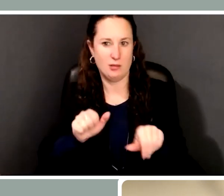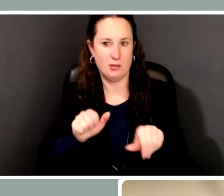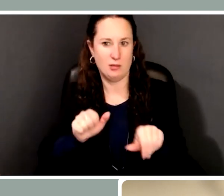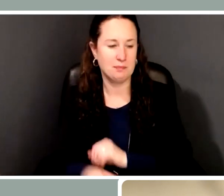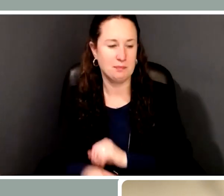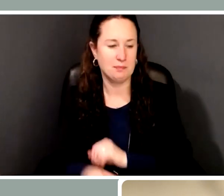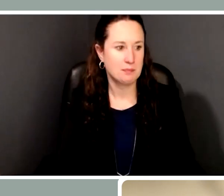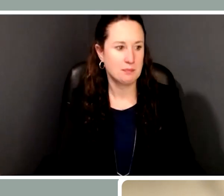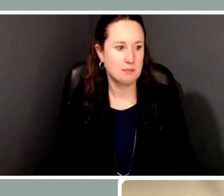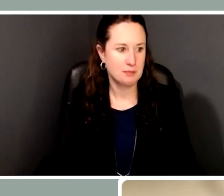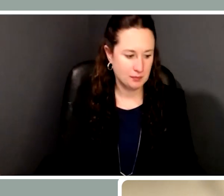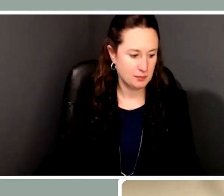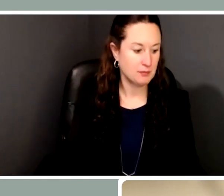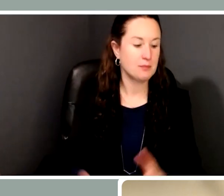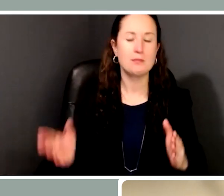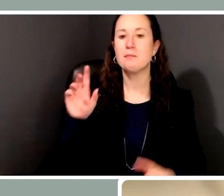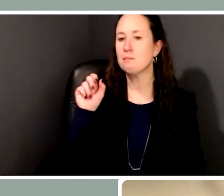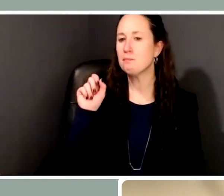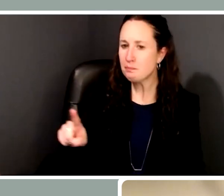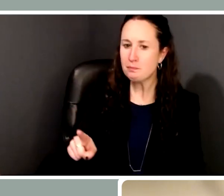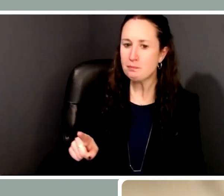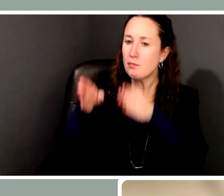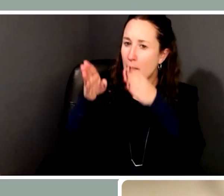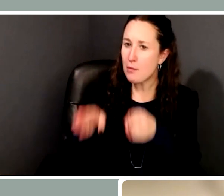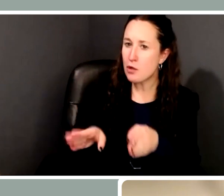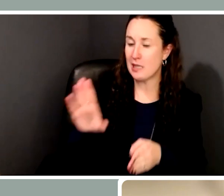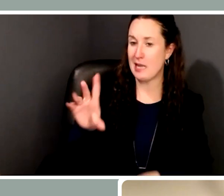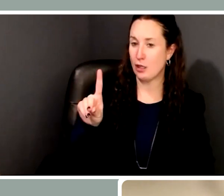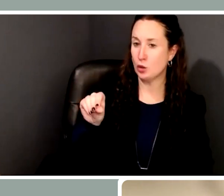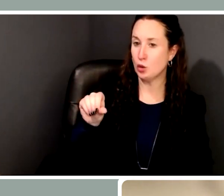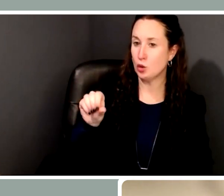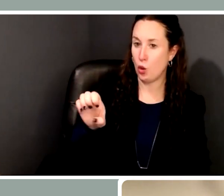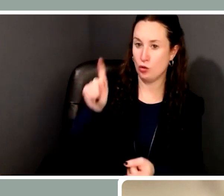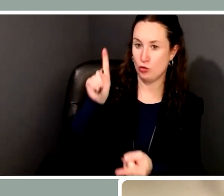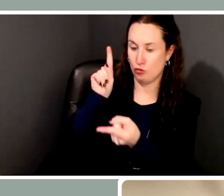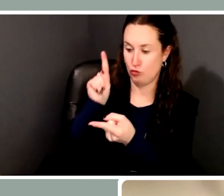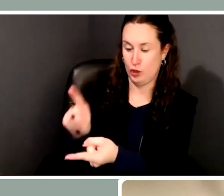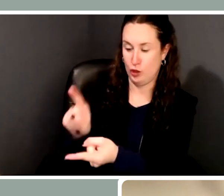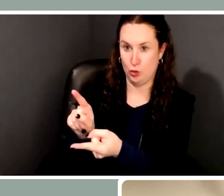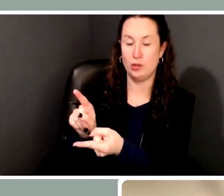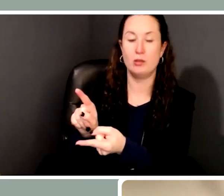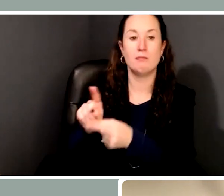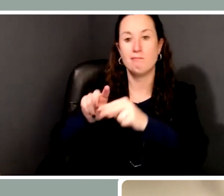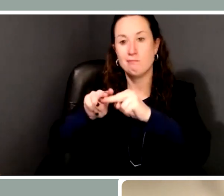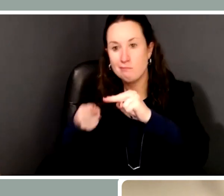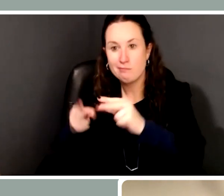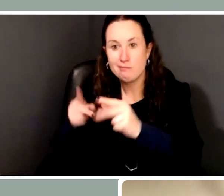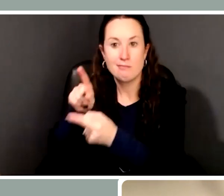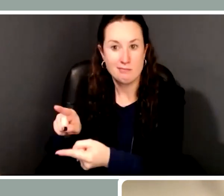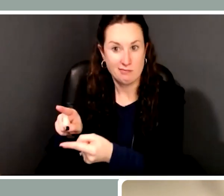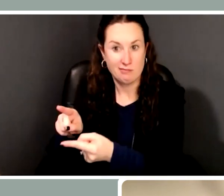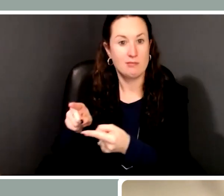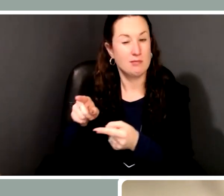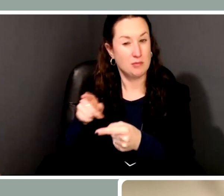Isaacs, when a person gets a reduced dose, can they feel confident that the medication will work as